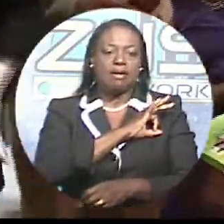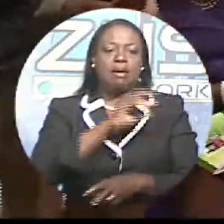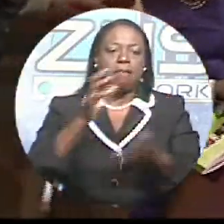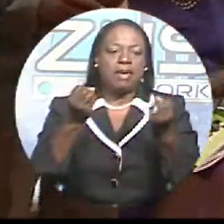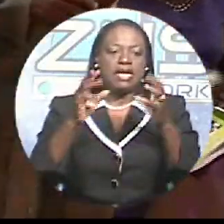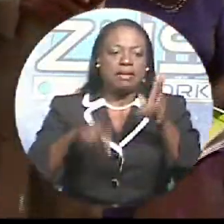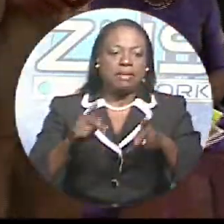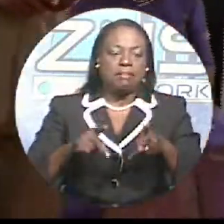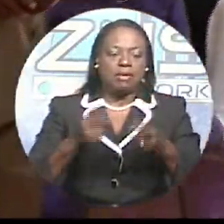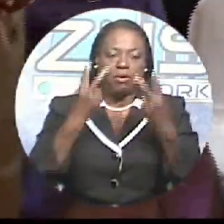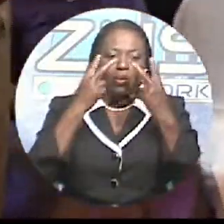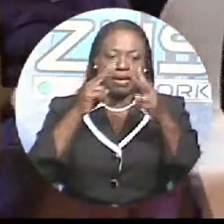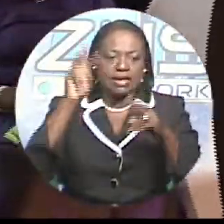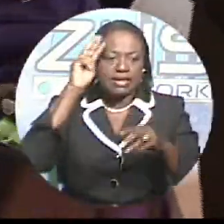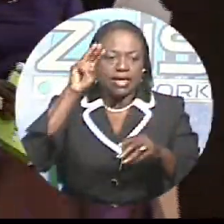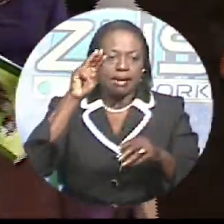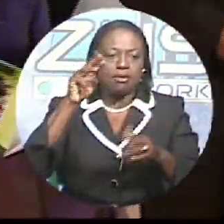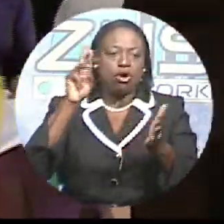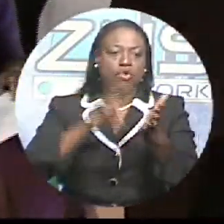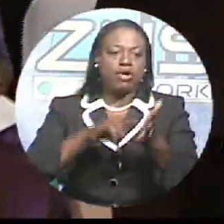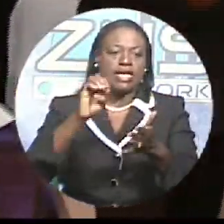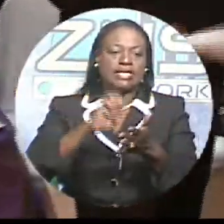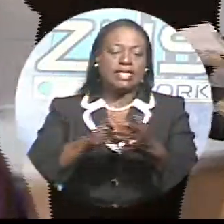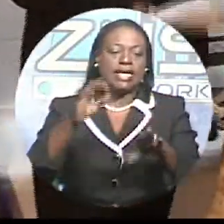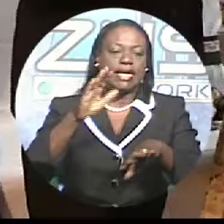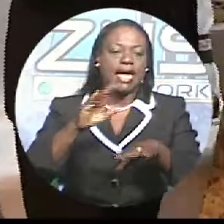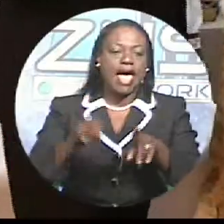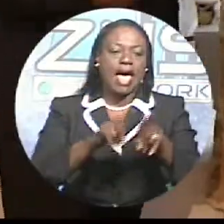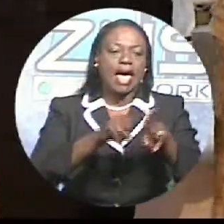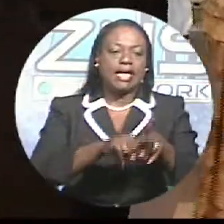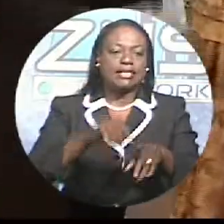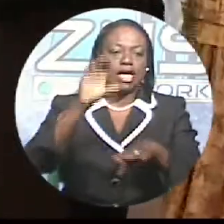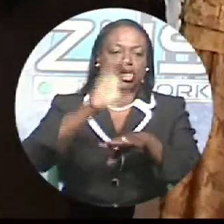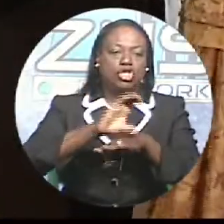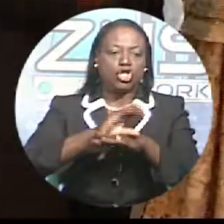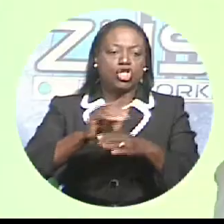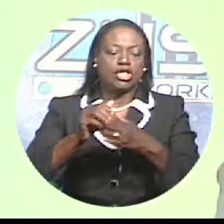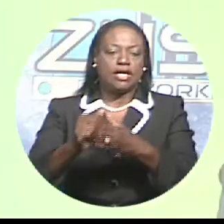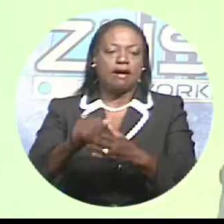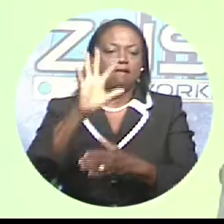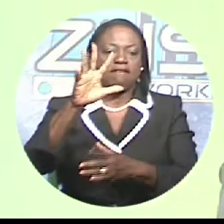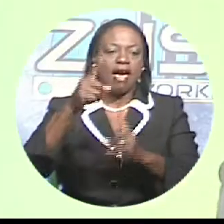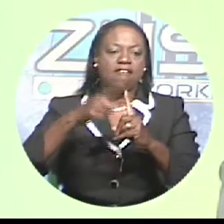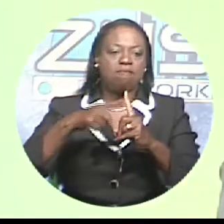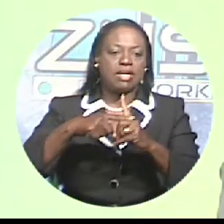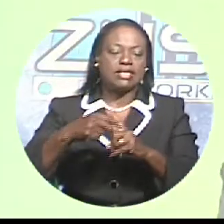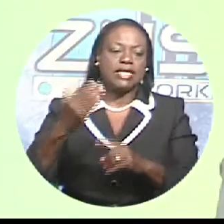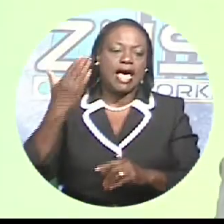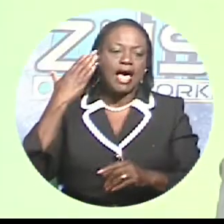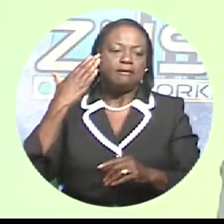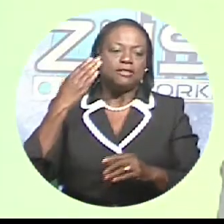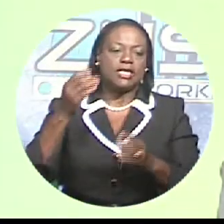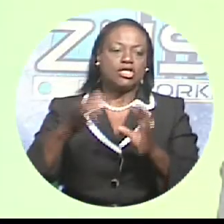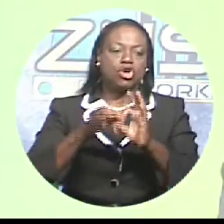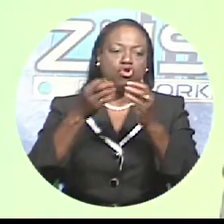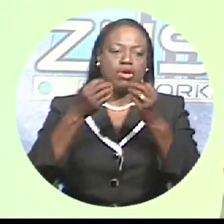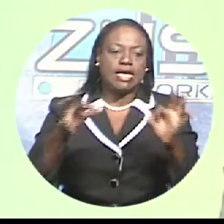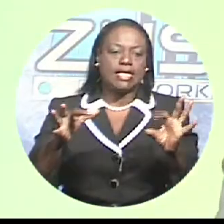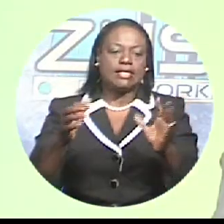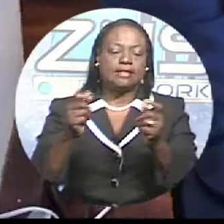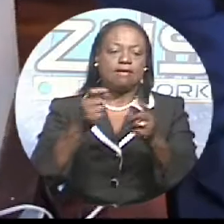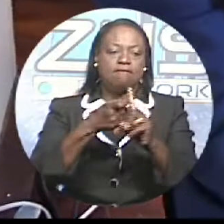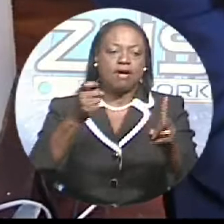Frazier be reinstated as a church leader, some 5 months since his release from prison. Several noted religious leaders, including Reverend